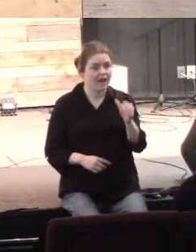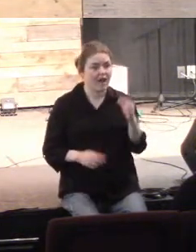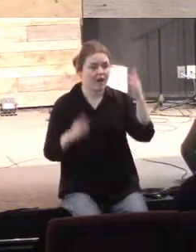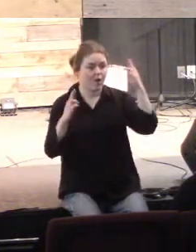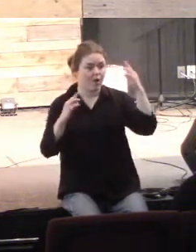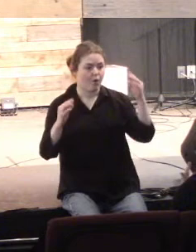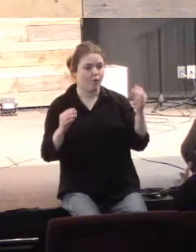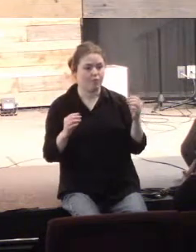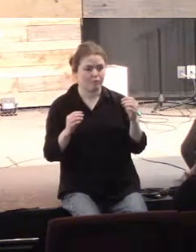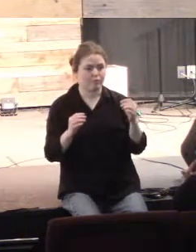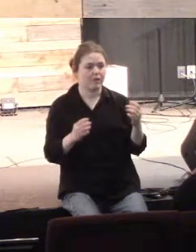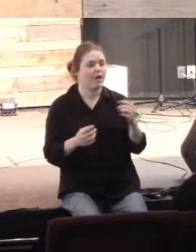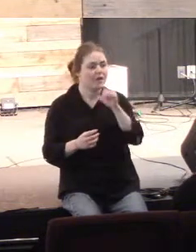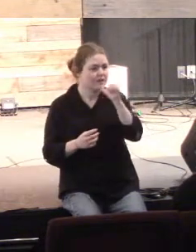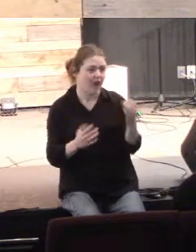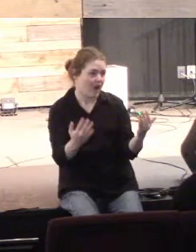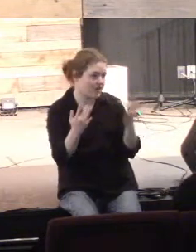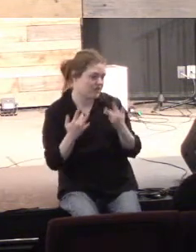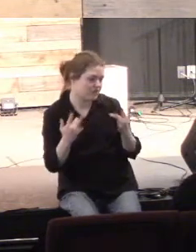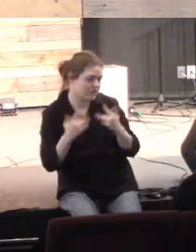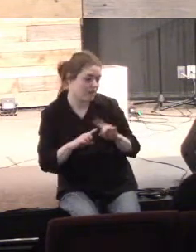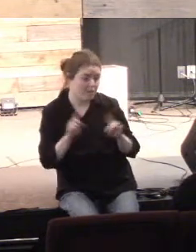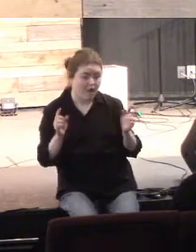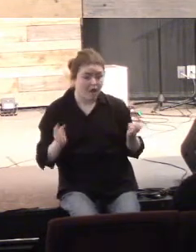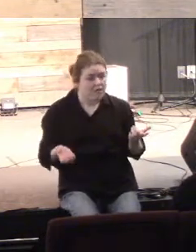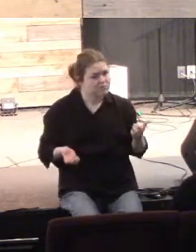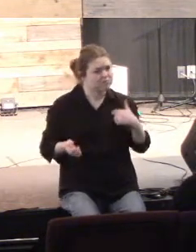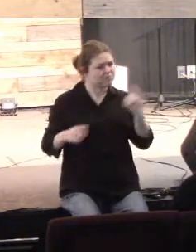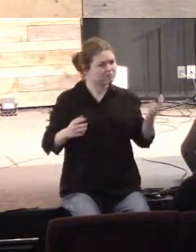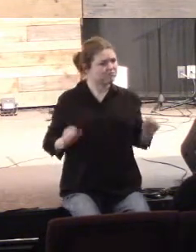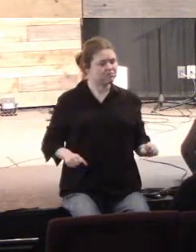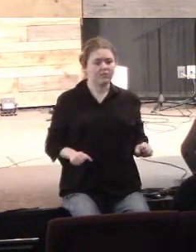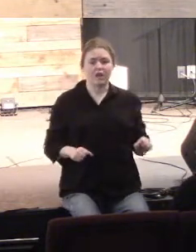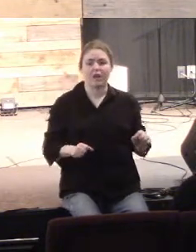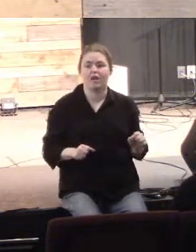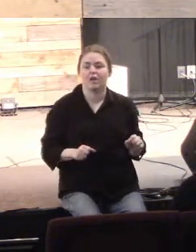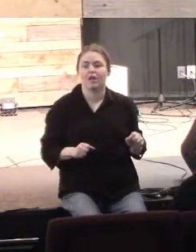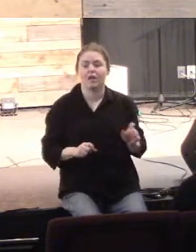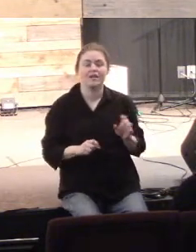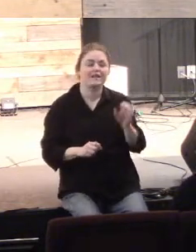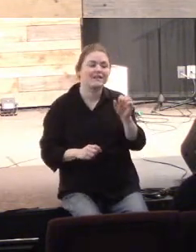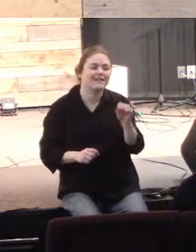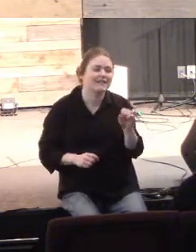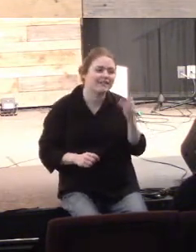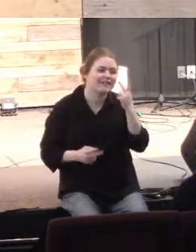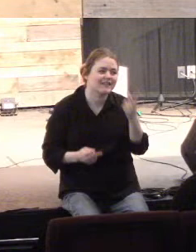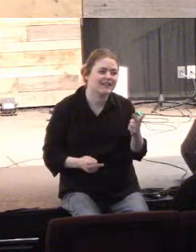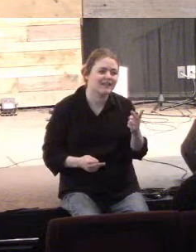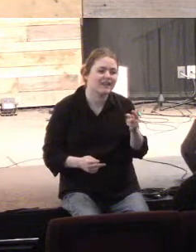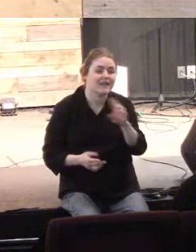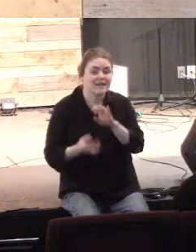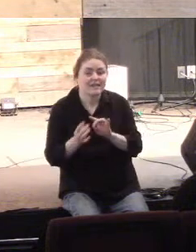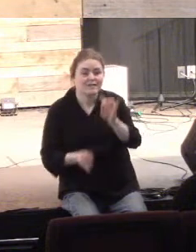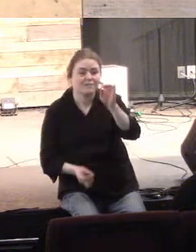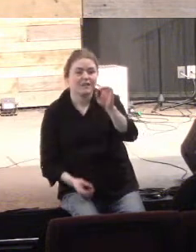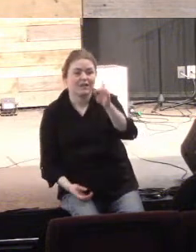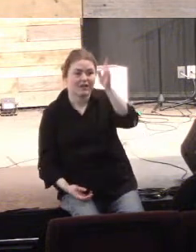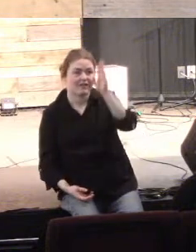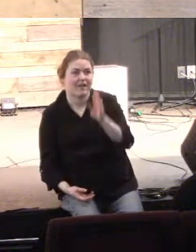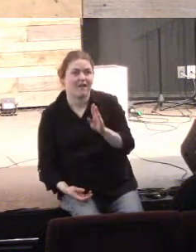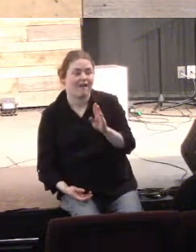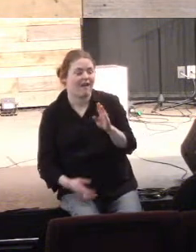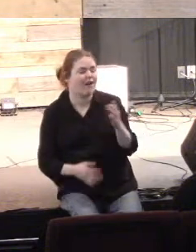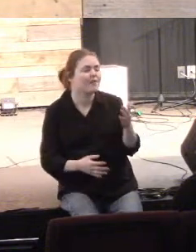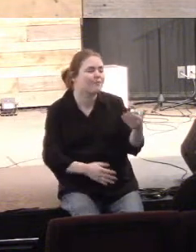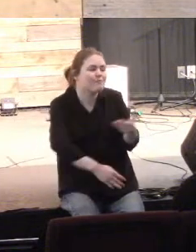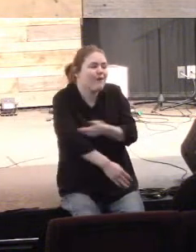but hopeful, amen? See, the Spirit of God is powerful because